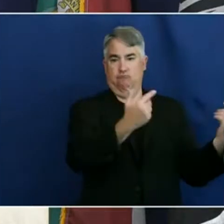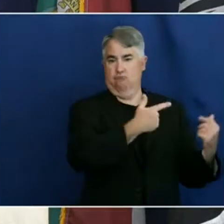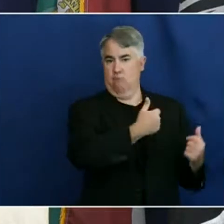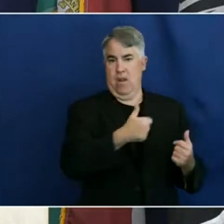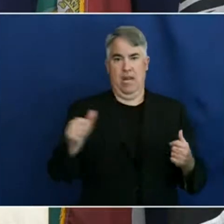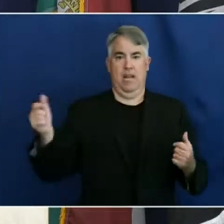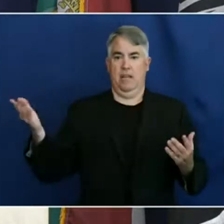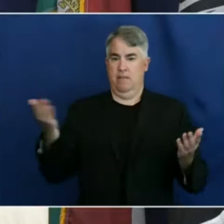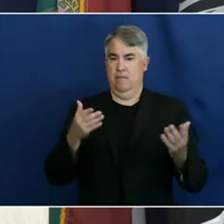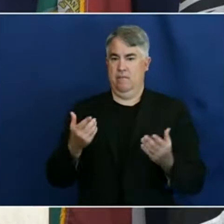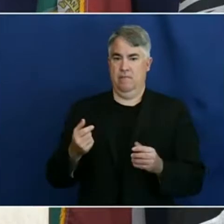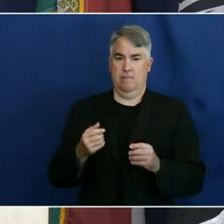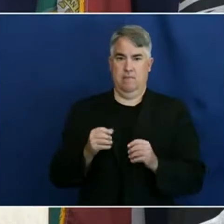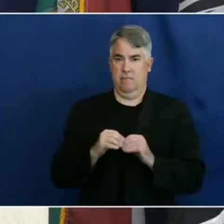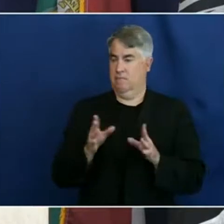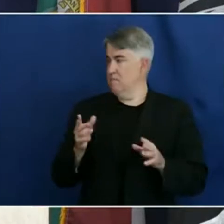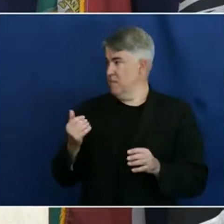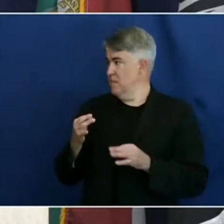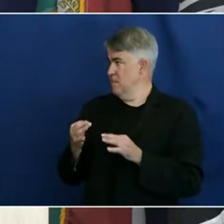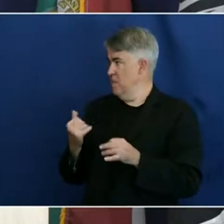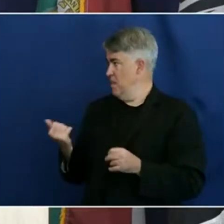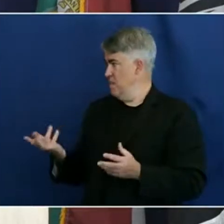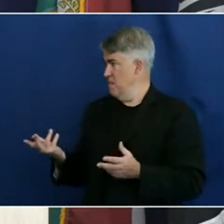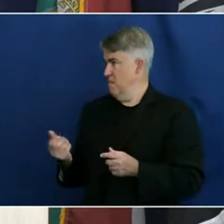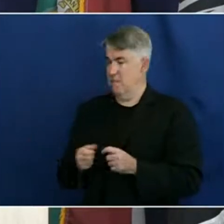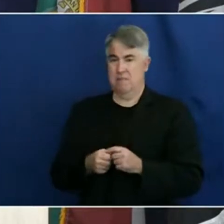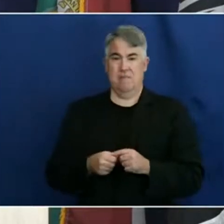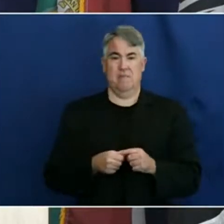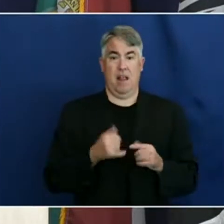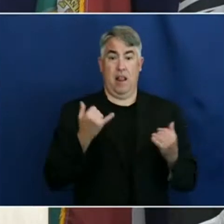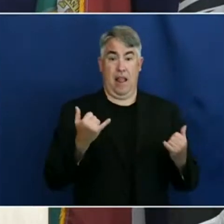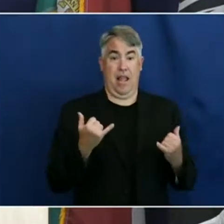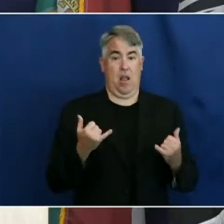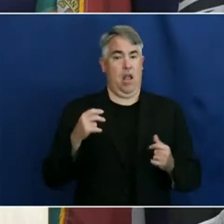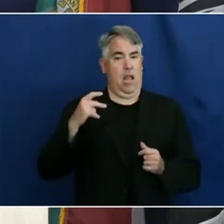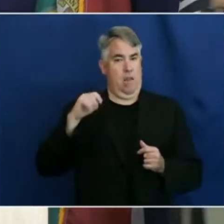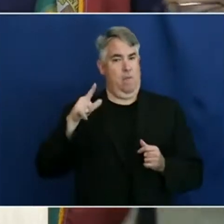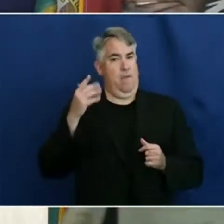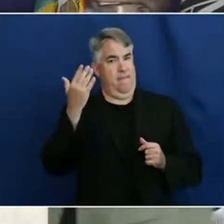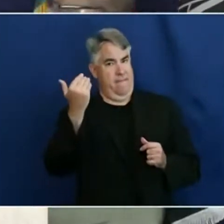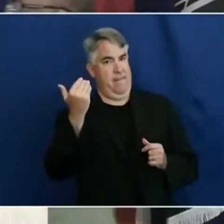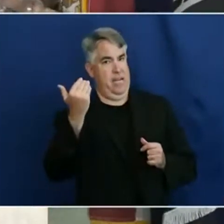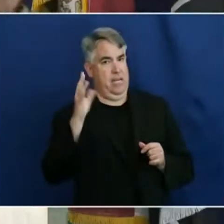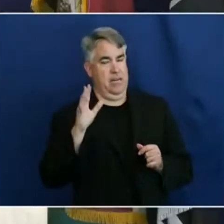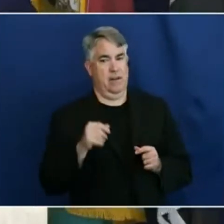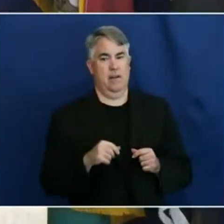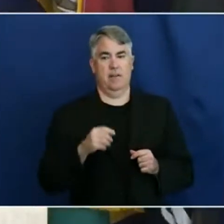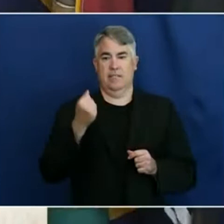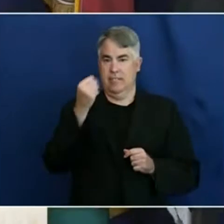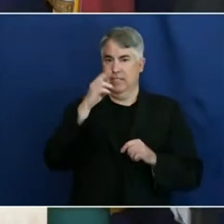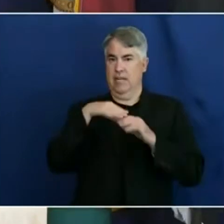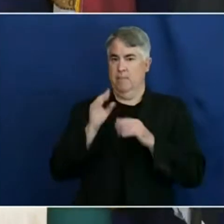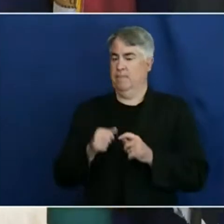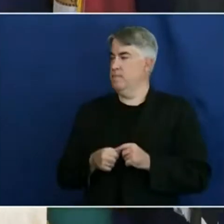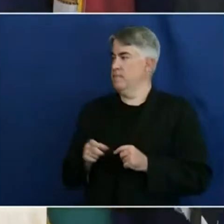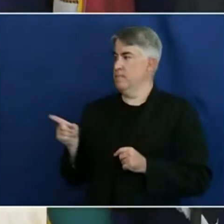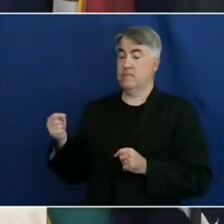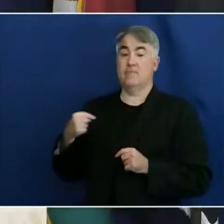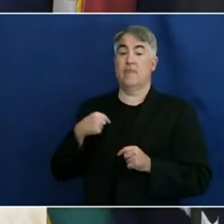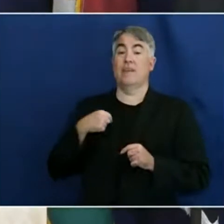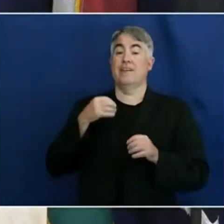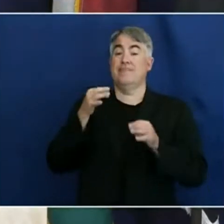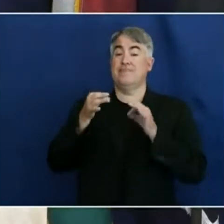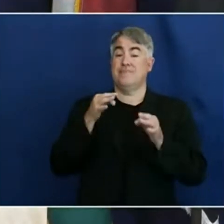Wooten clarify around lowering below 16, but right now, April 15th, 16 and older. Yeah, what I said, in the next